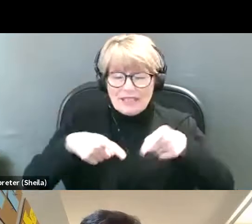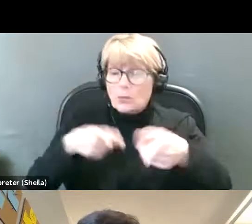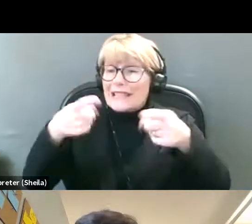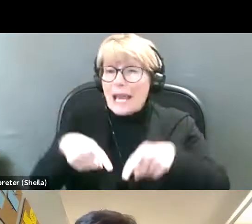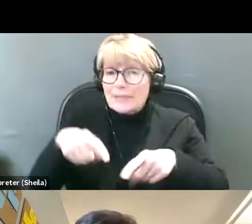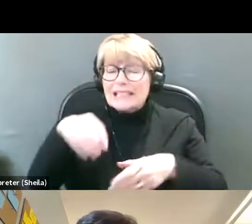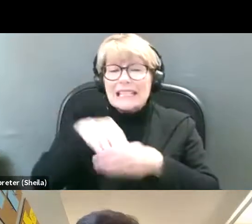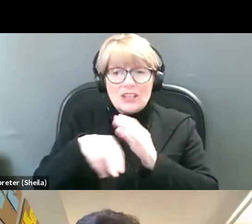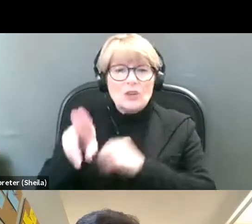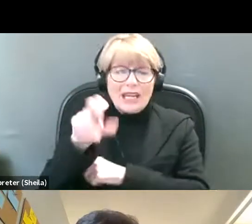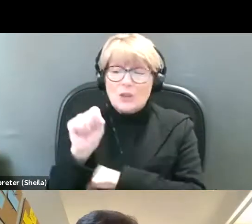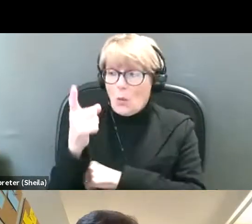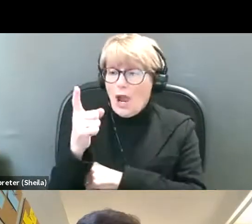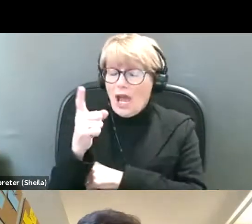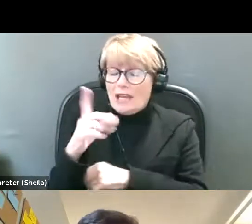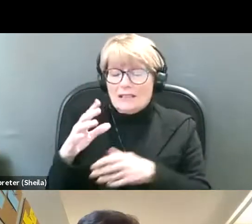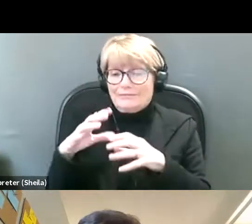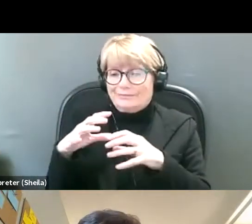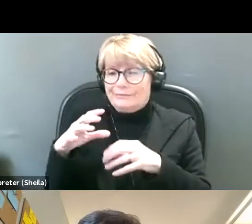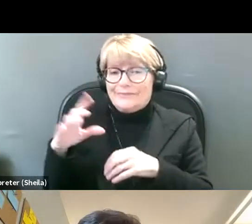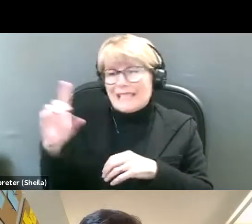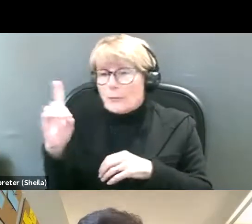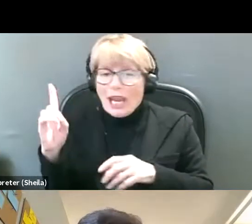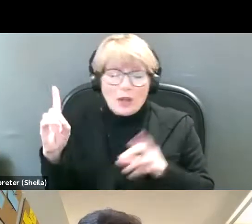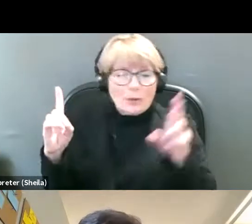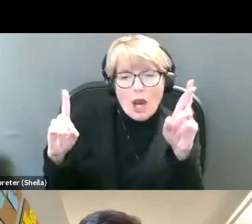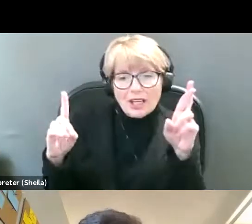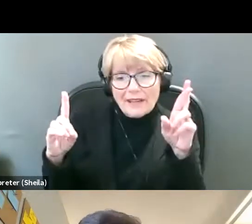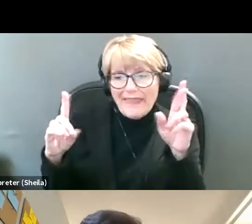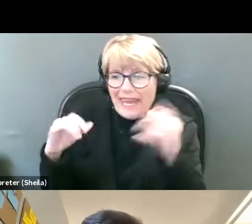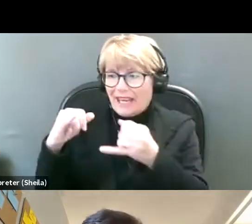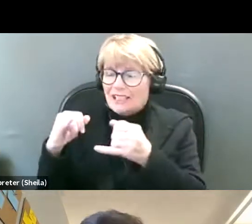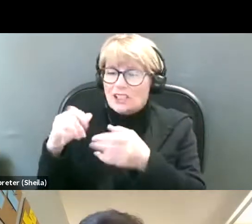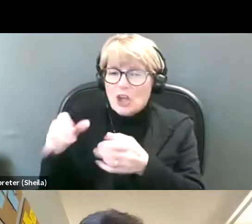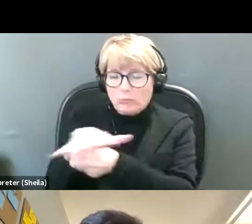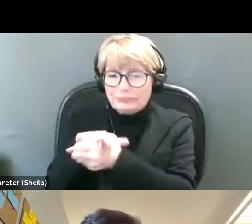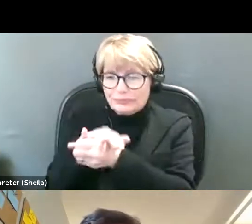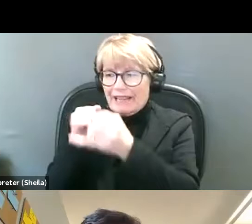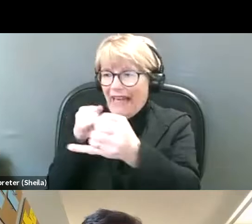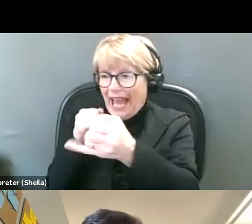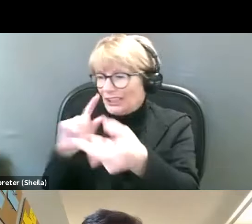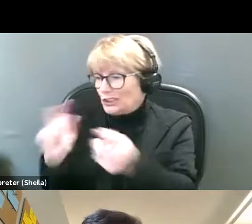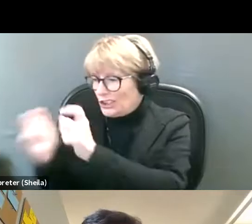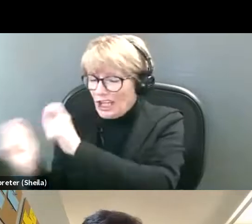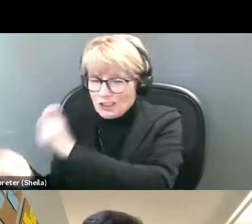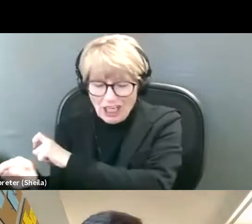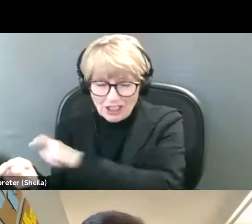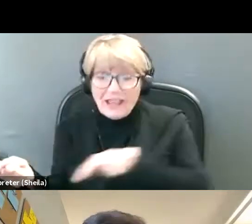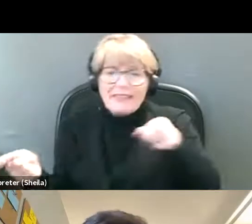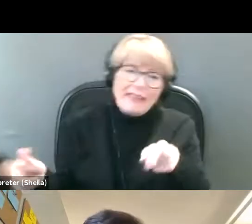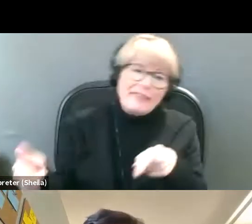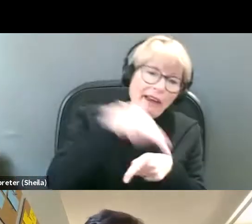one party has the chance to, they gerrymander, it goes on. And then when the next party gets in power, they get a chance to gerrymander as well,